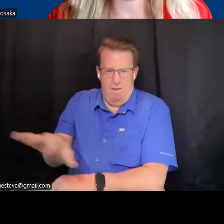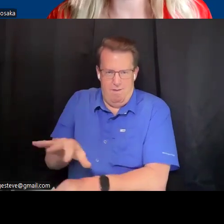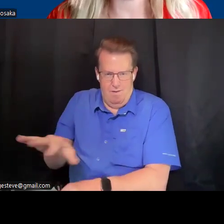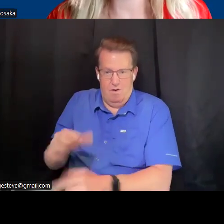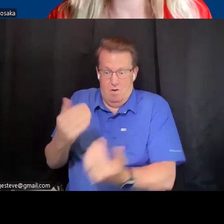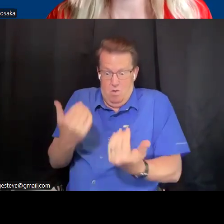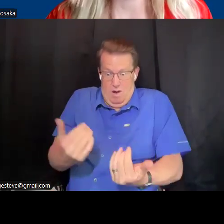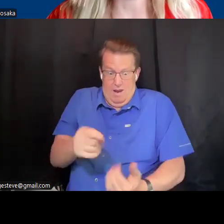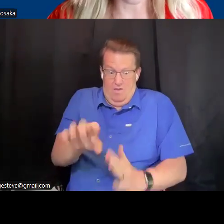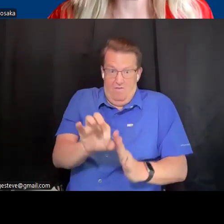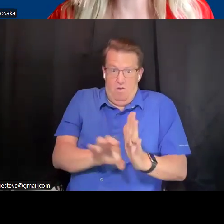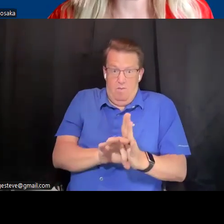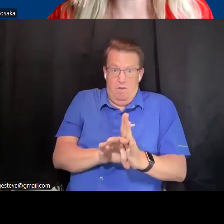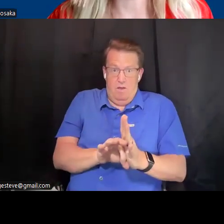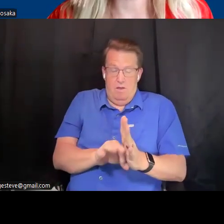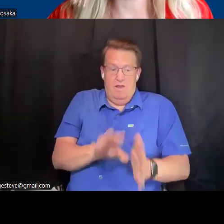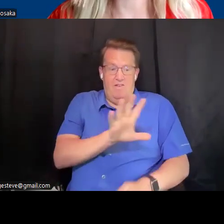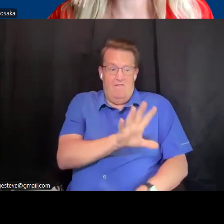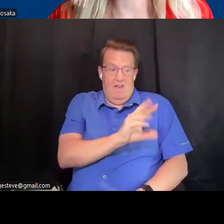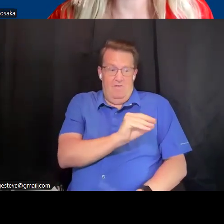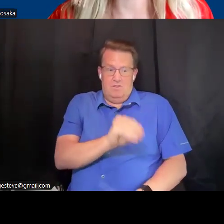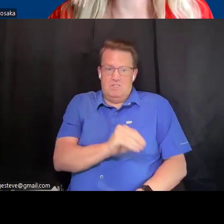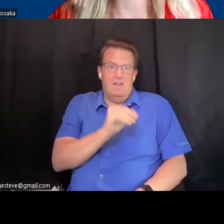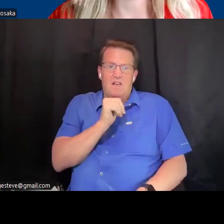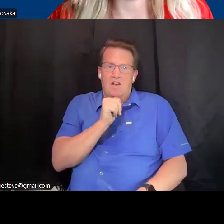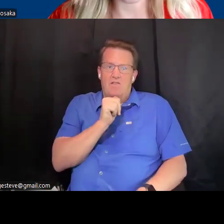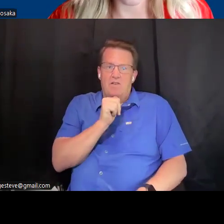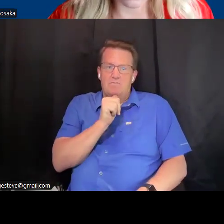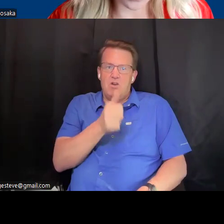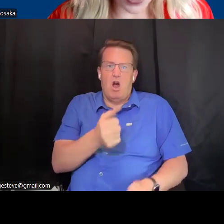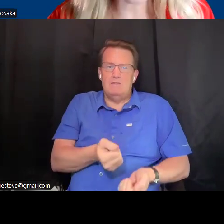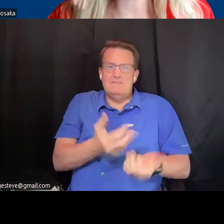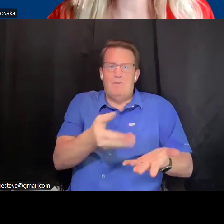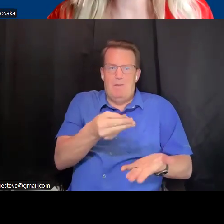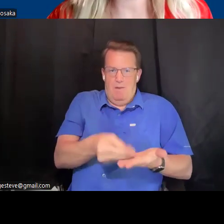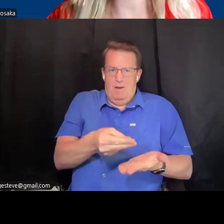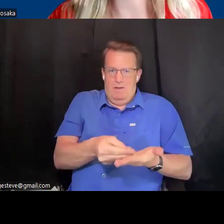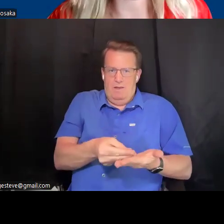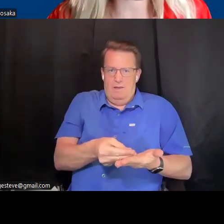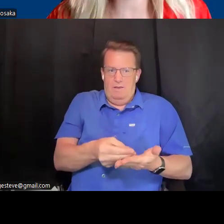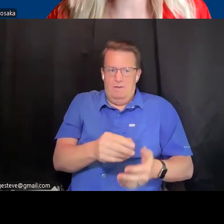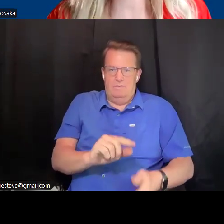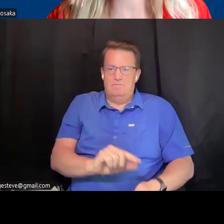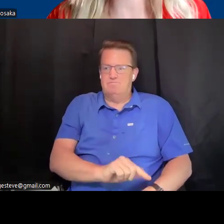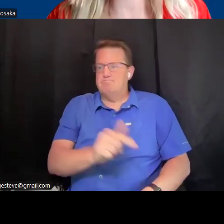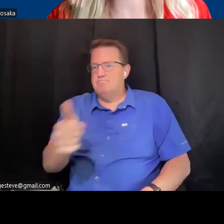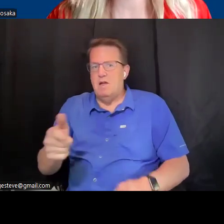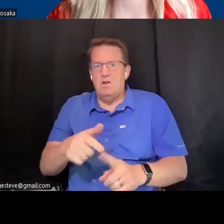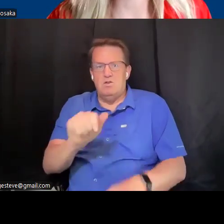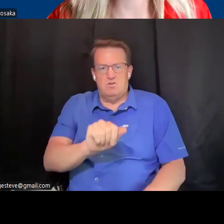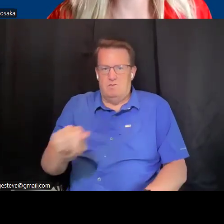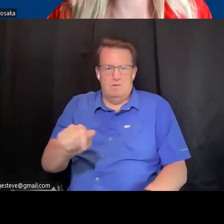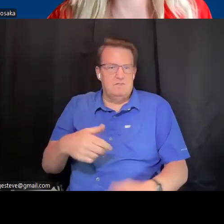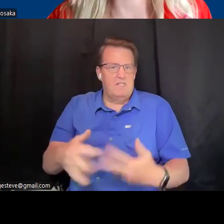formula provides 5% of unspent funds back to the AAA, regardless of spending. If